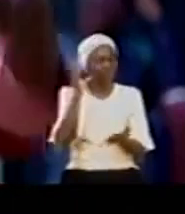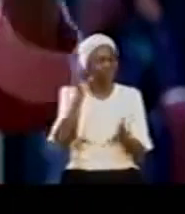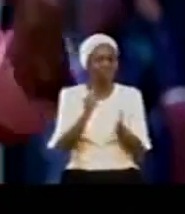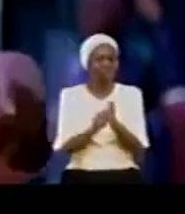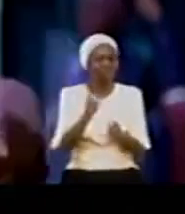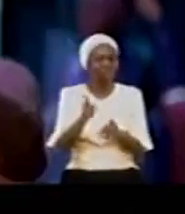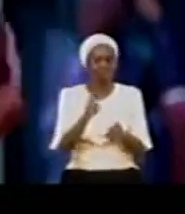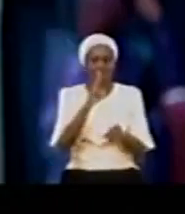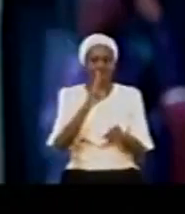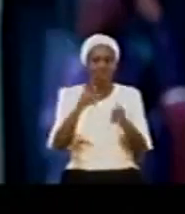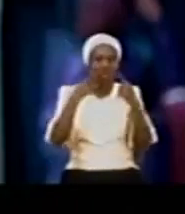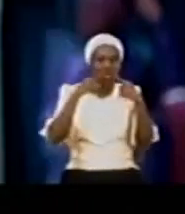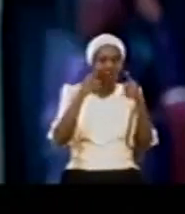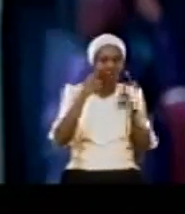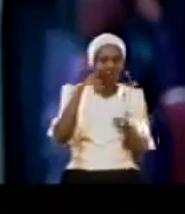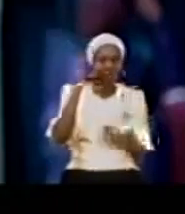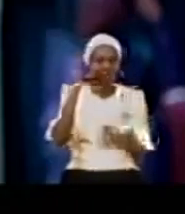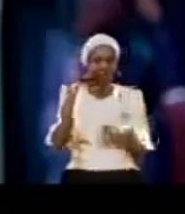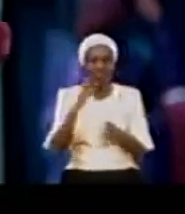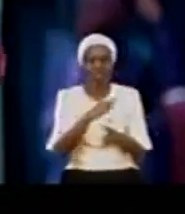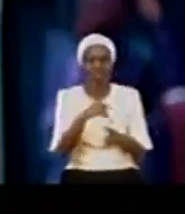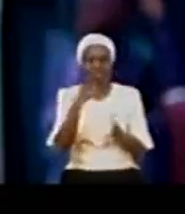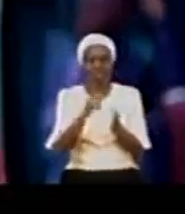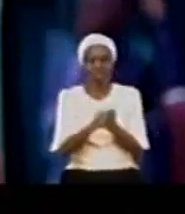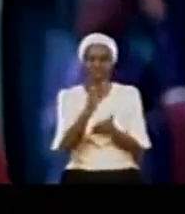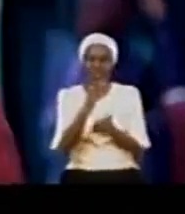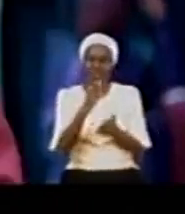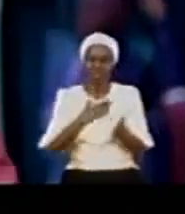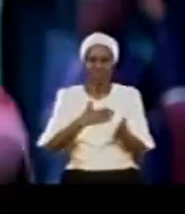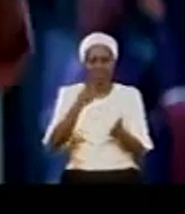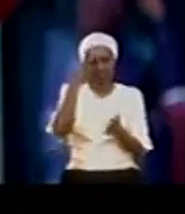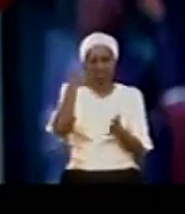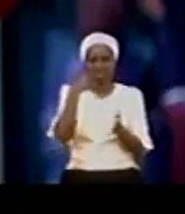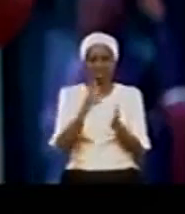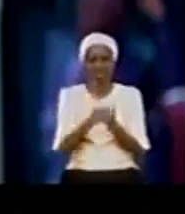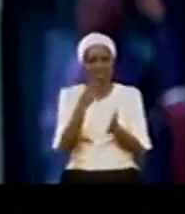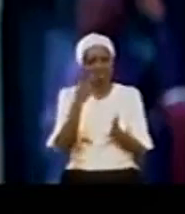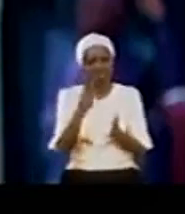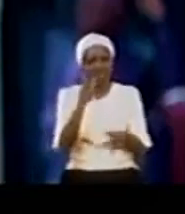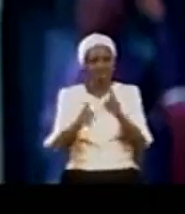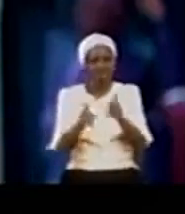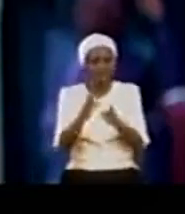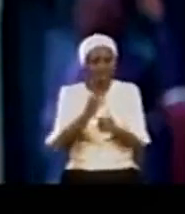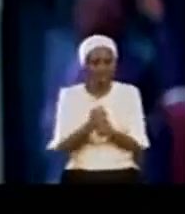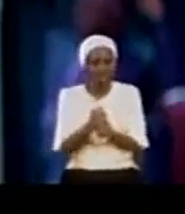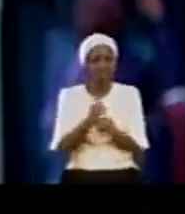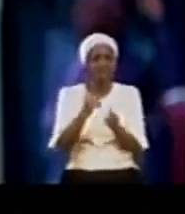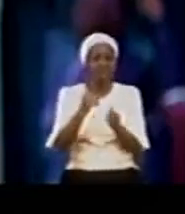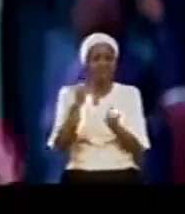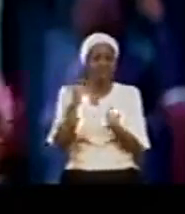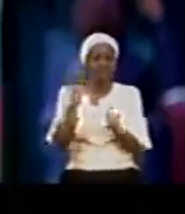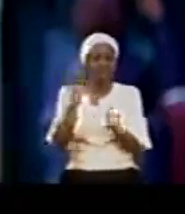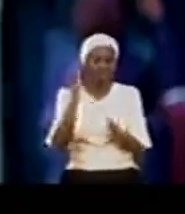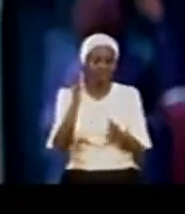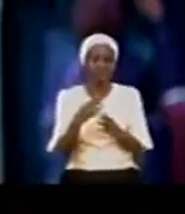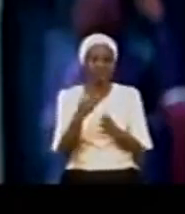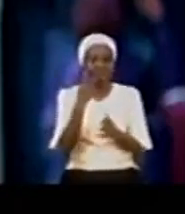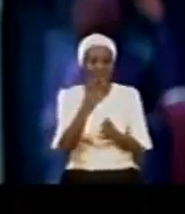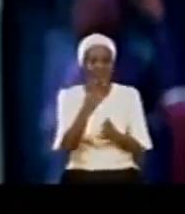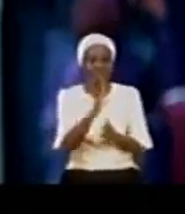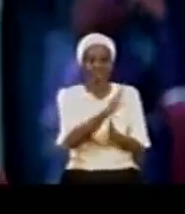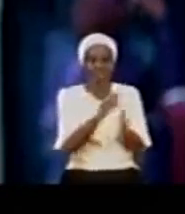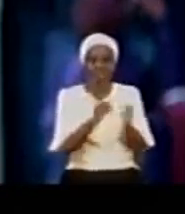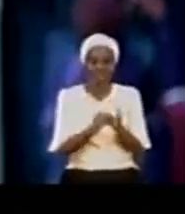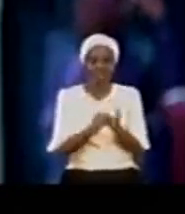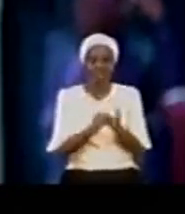They didn't receive their own, but this time now, God have done their own for them. So that as I keep coming, so also one day too, God will also